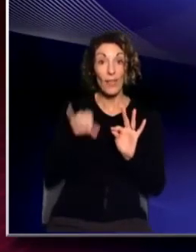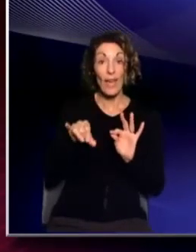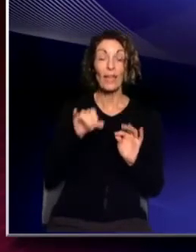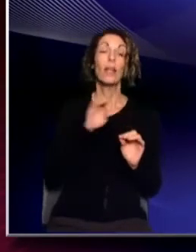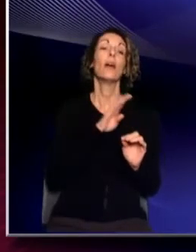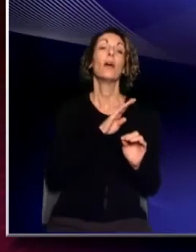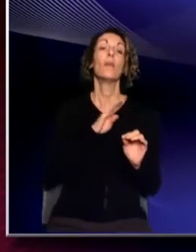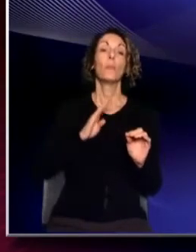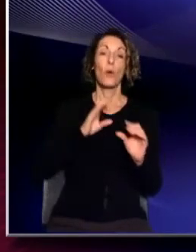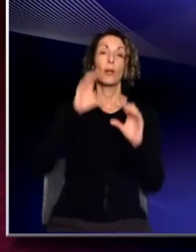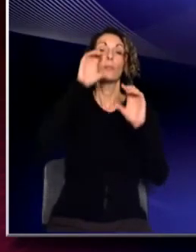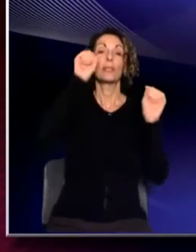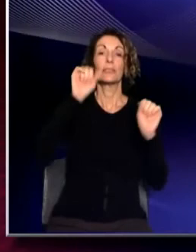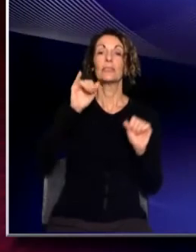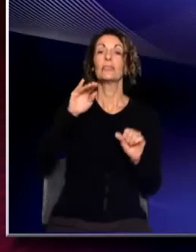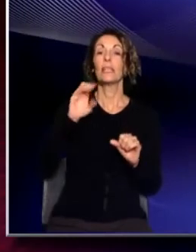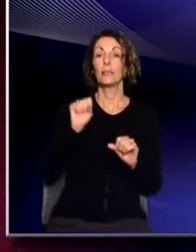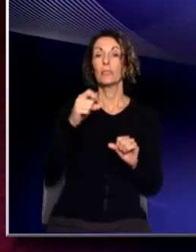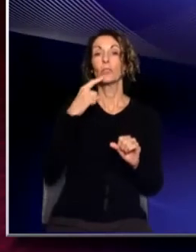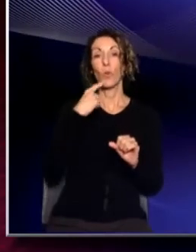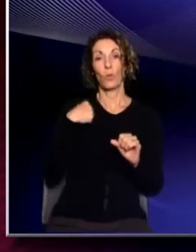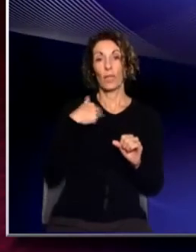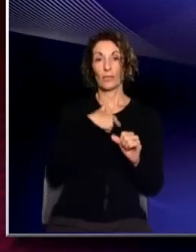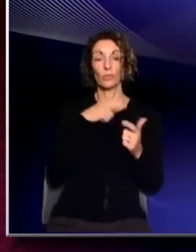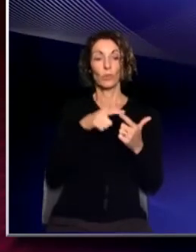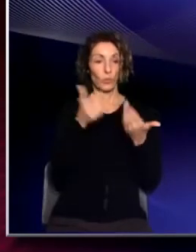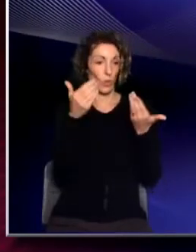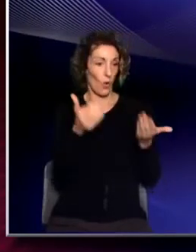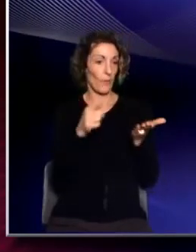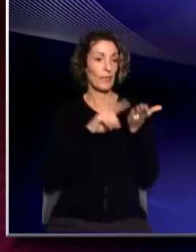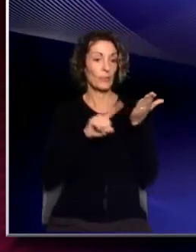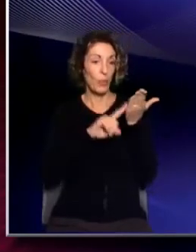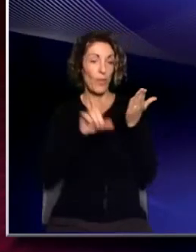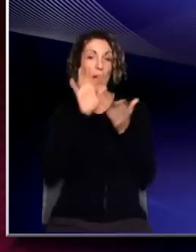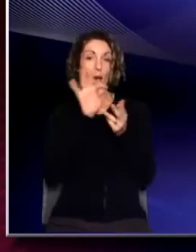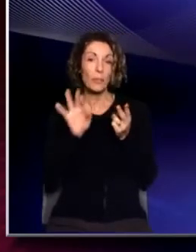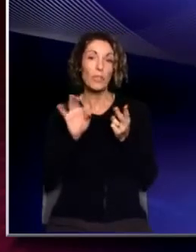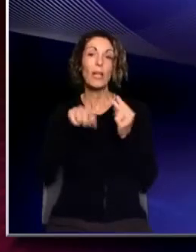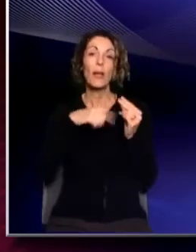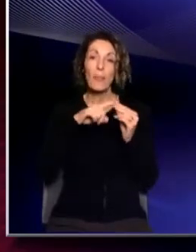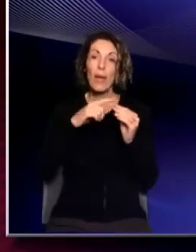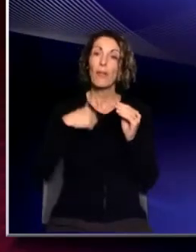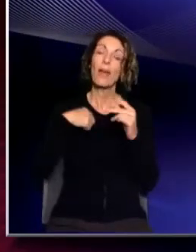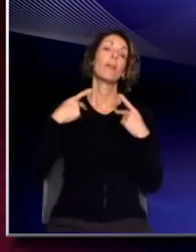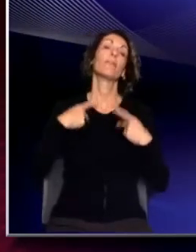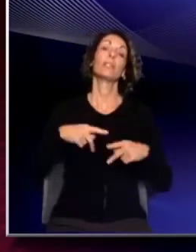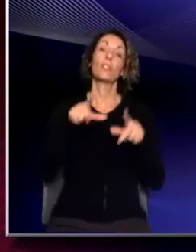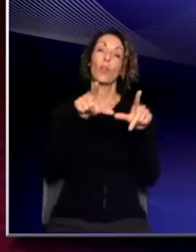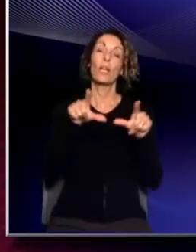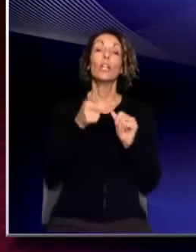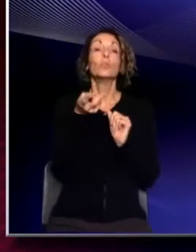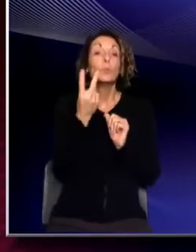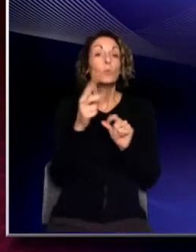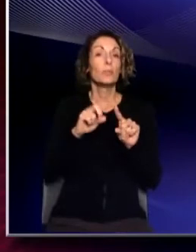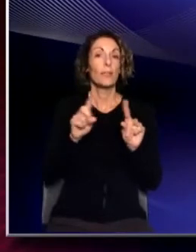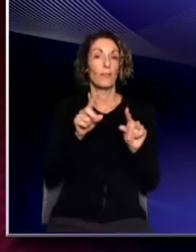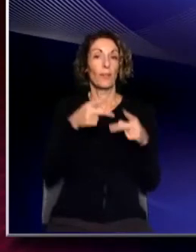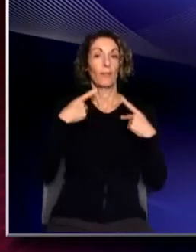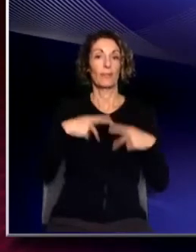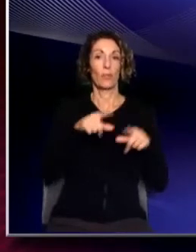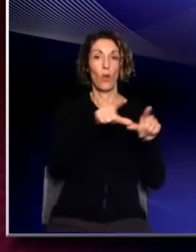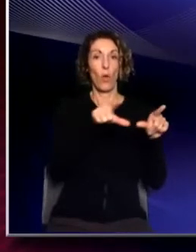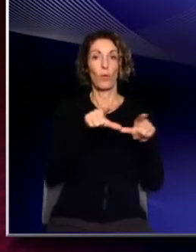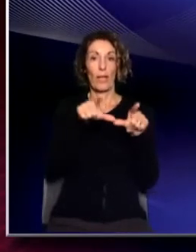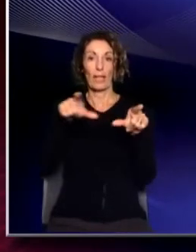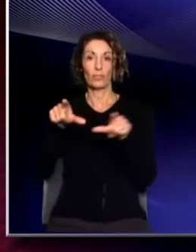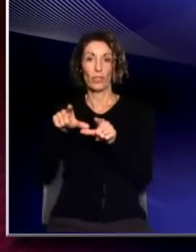said explore the option, staff, of having a physical location, right, at two different physical locations for a board meeting.